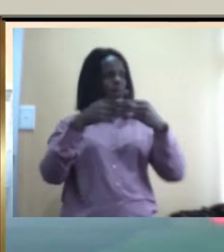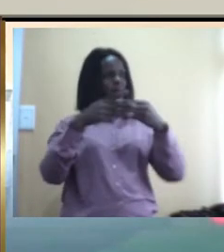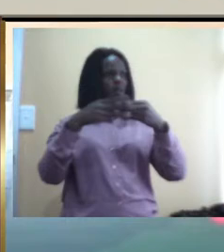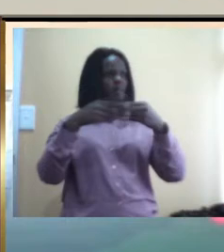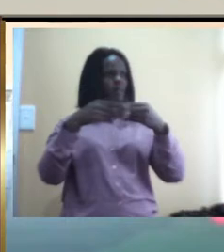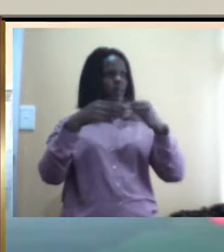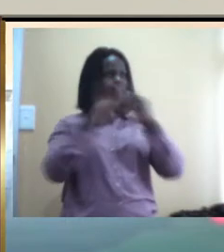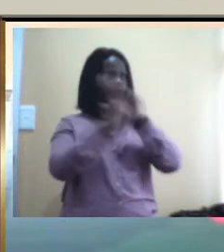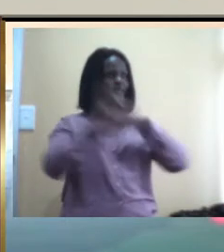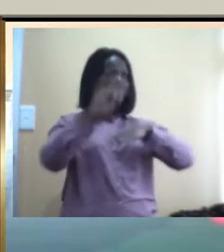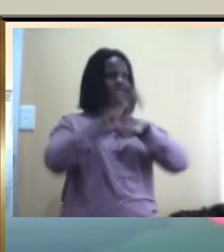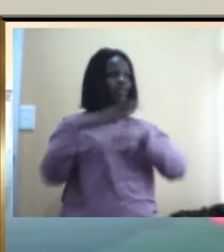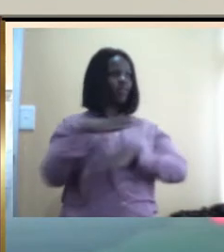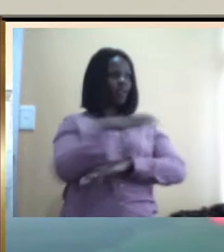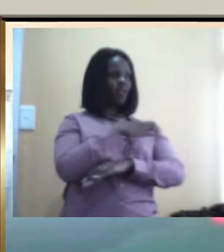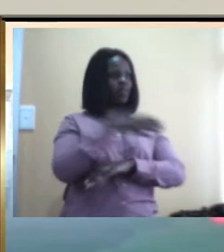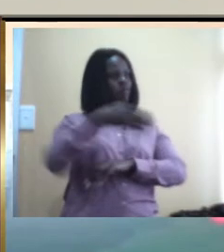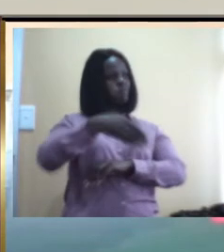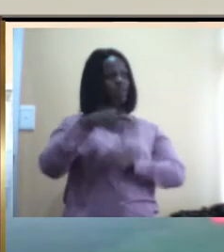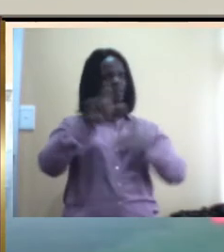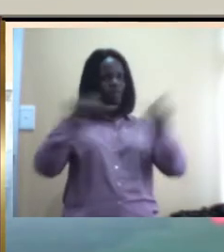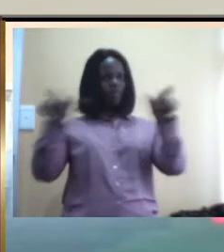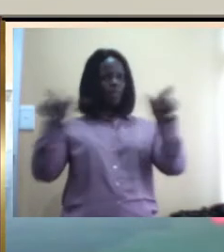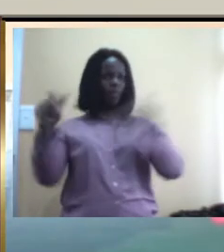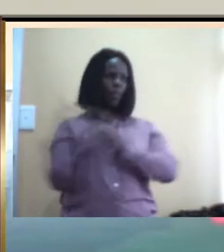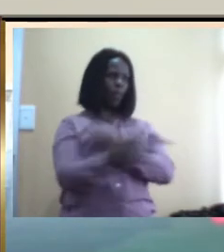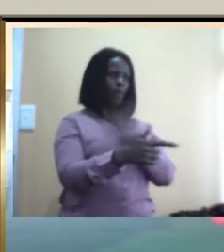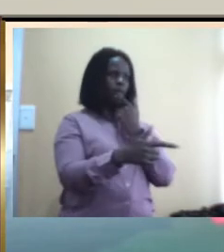Executive Council, Honorable Members of the